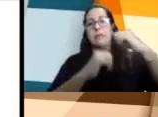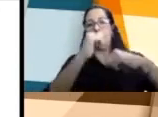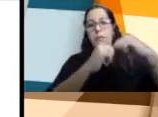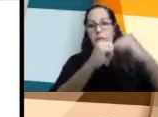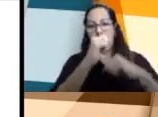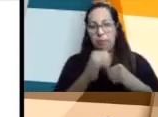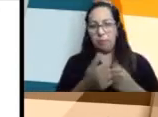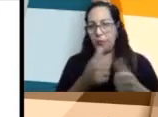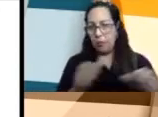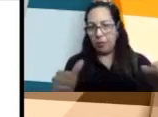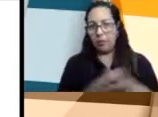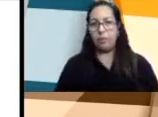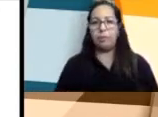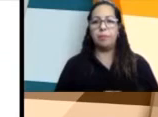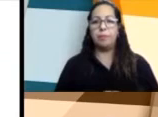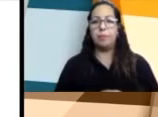assets.